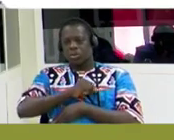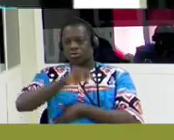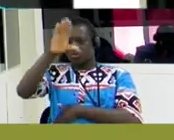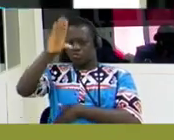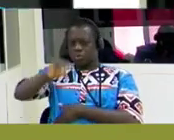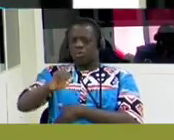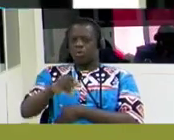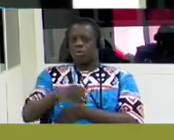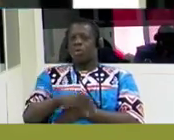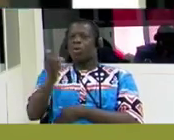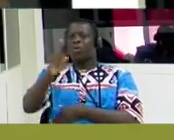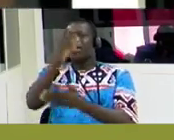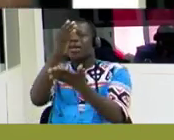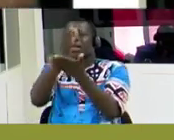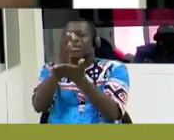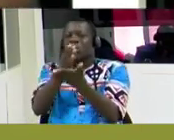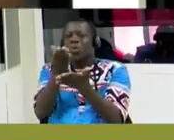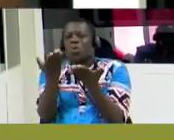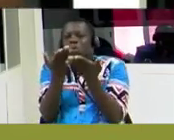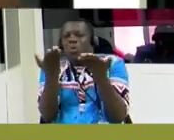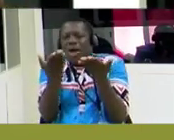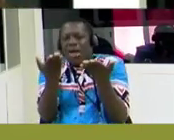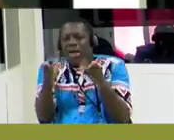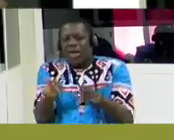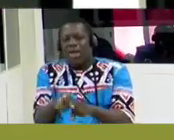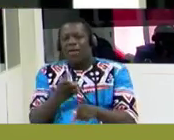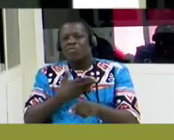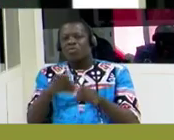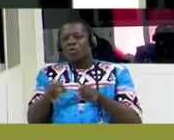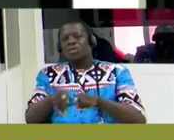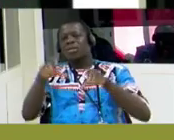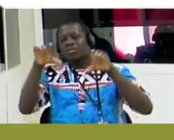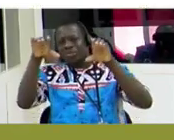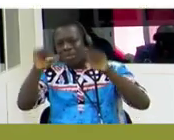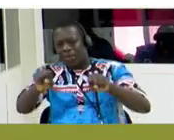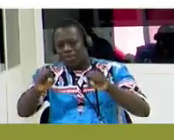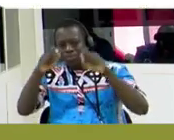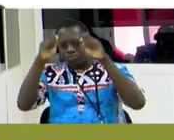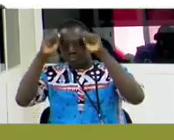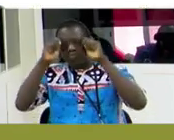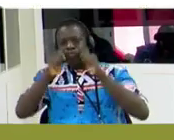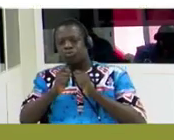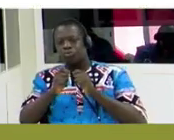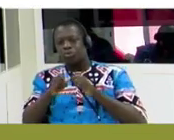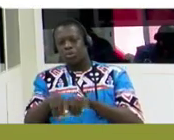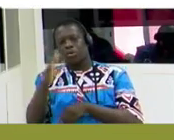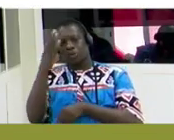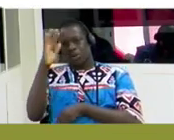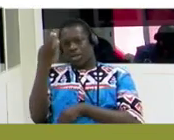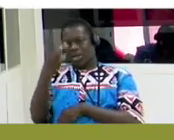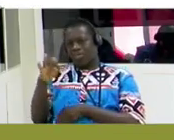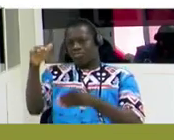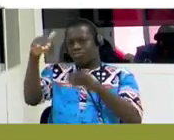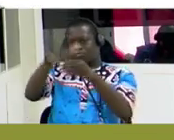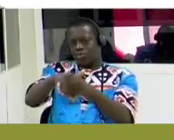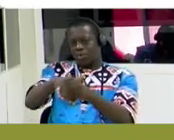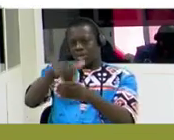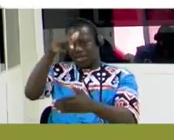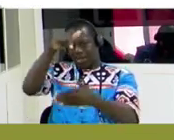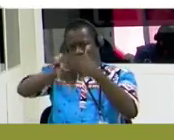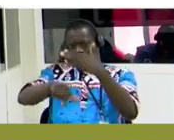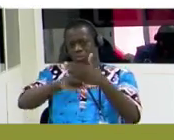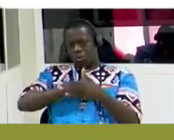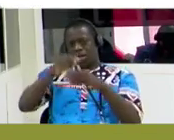What exactly was it? Why do you have to hold it like this? You know, when you put it inside his head, you don't hold it, it will go